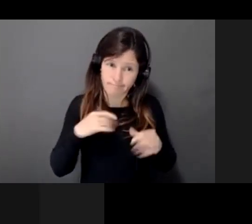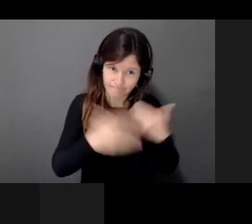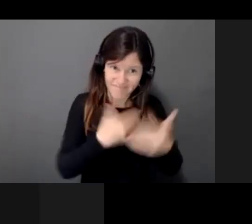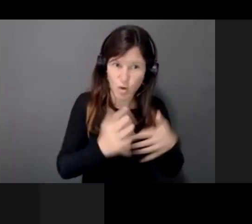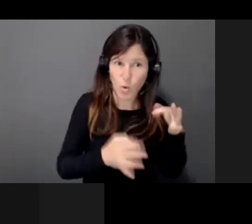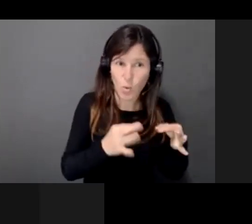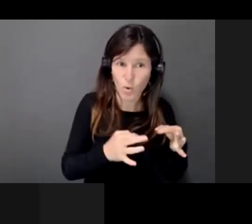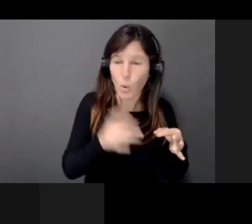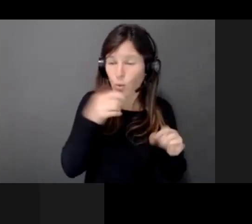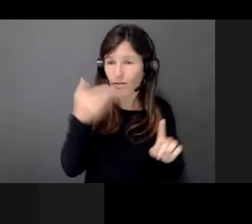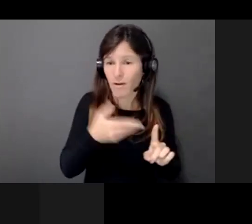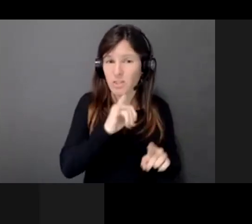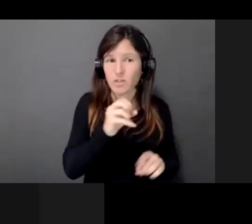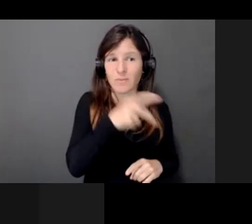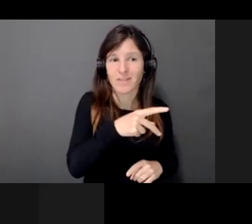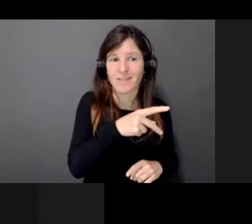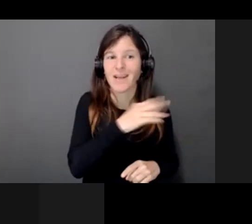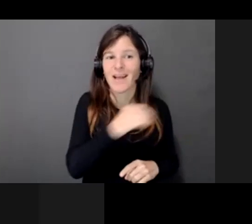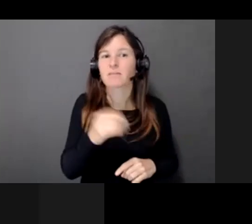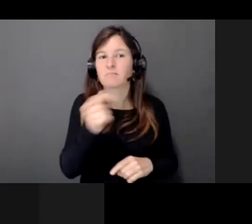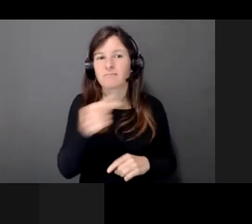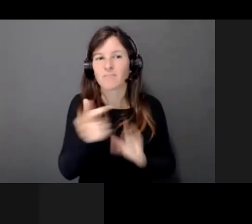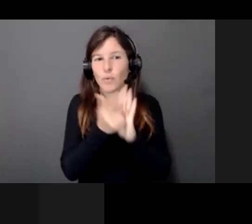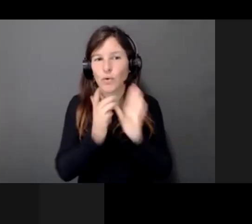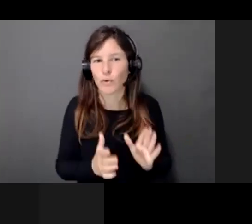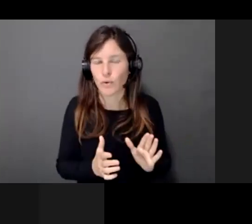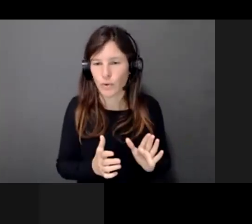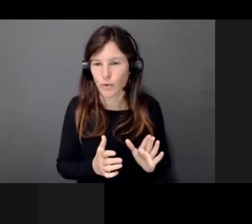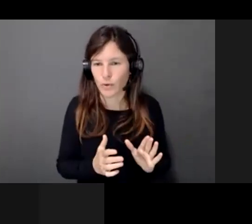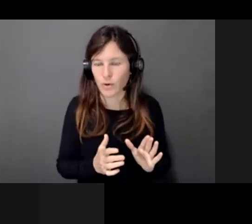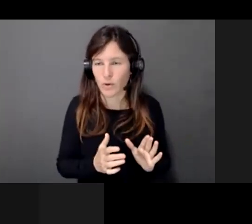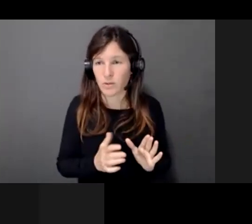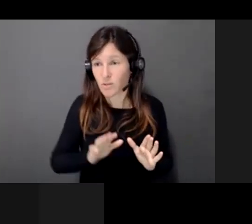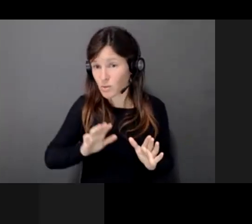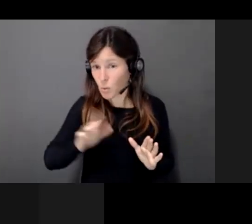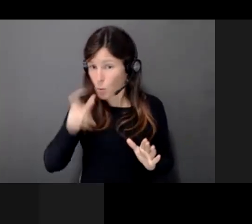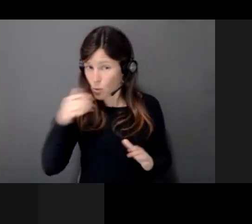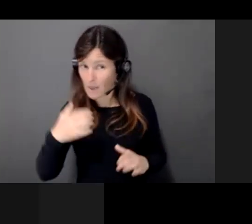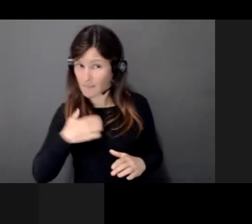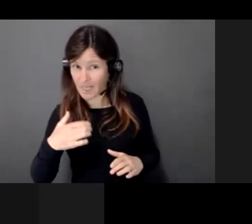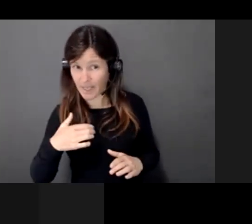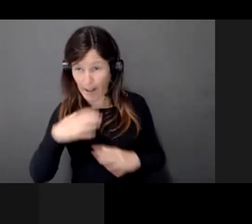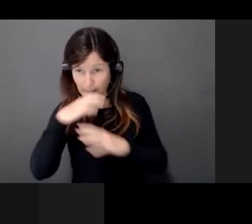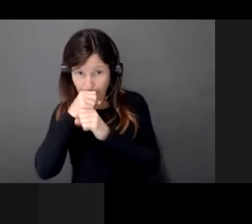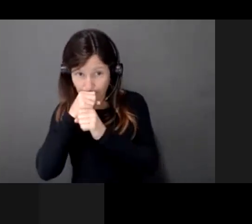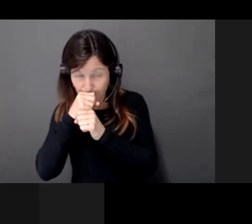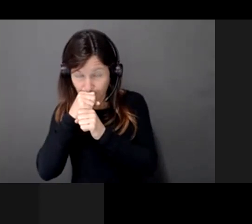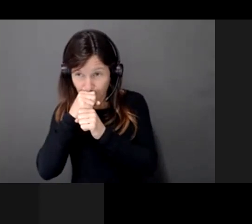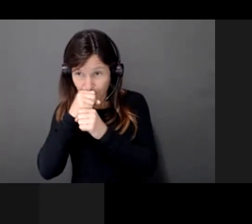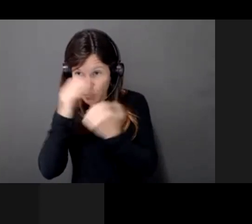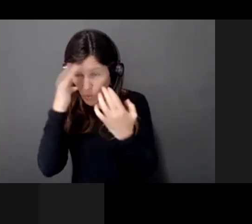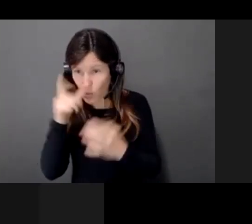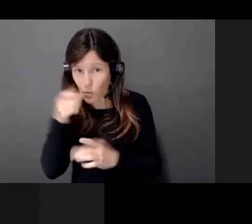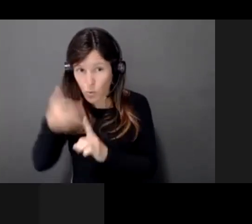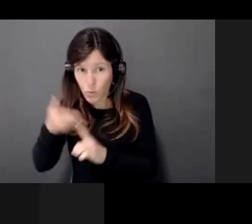the Crown. So are you anonymous? Well, no. But does anybody know this is happening?